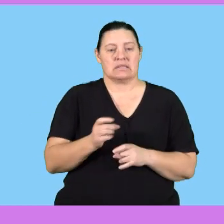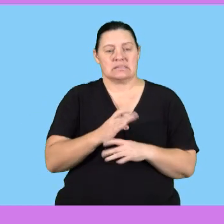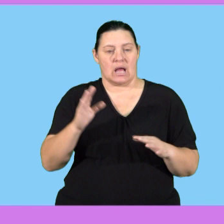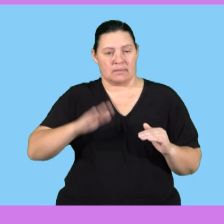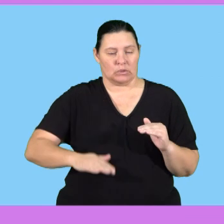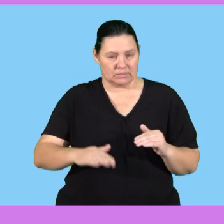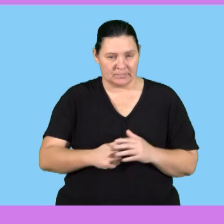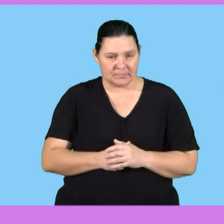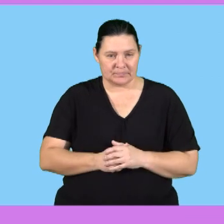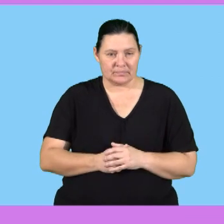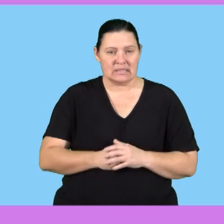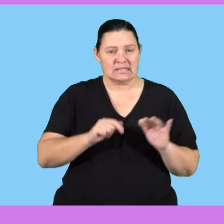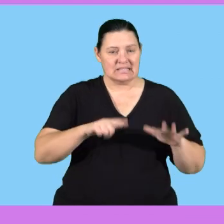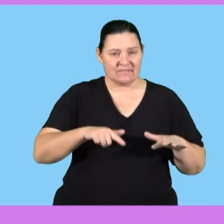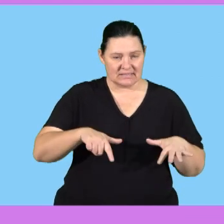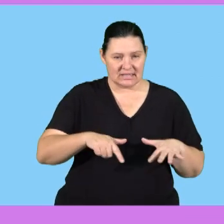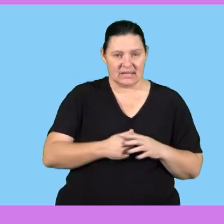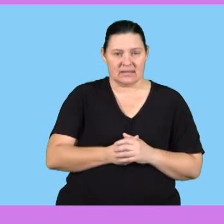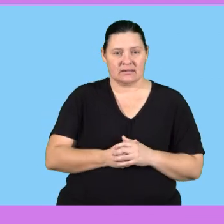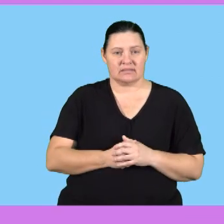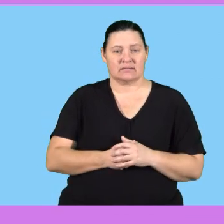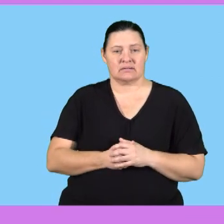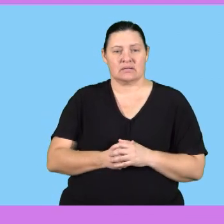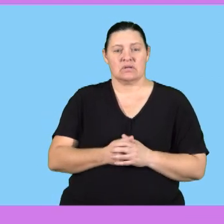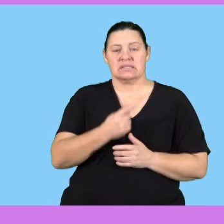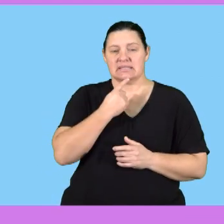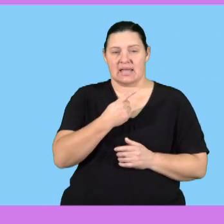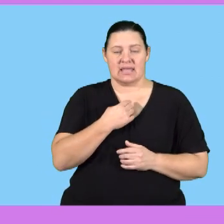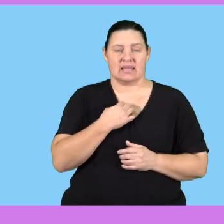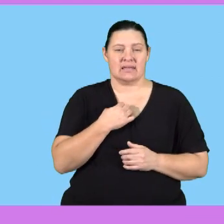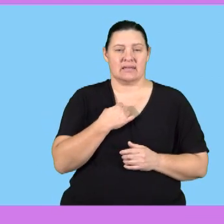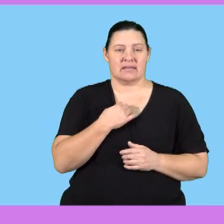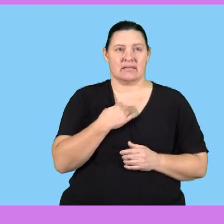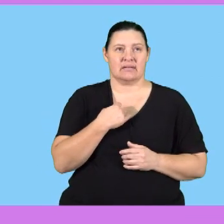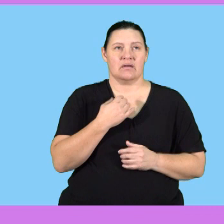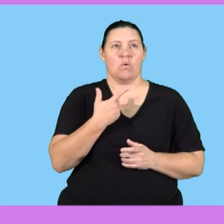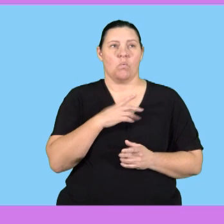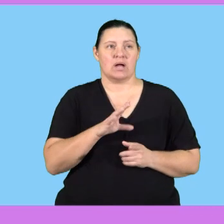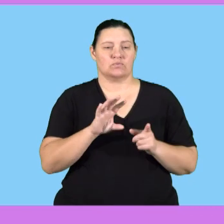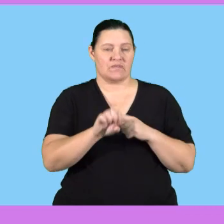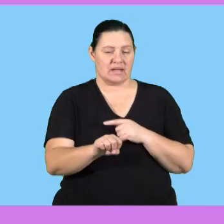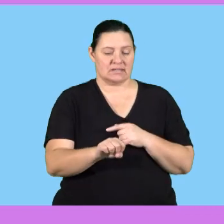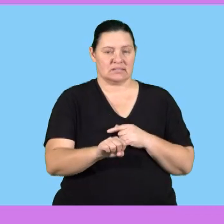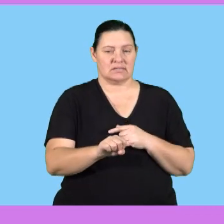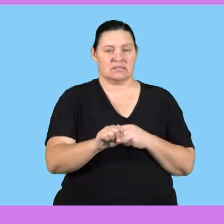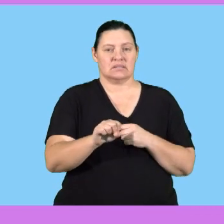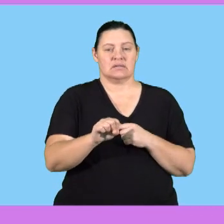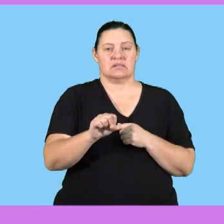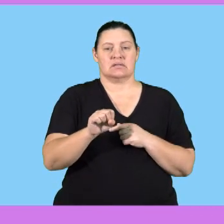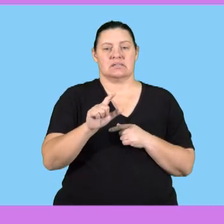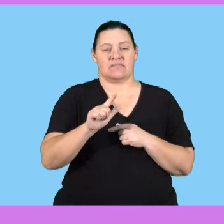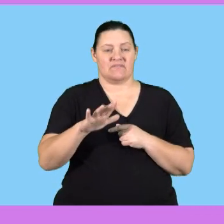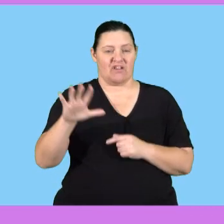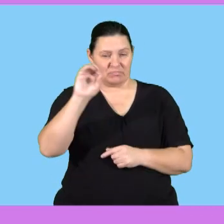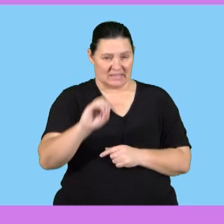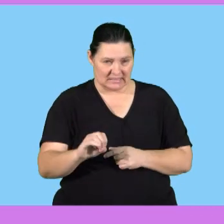Right. So I'll start here at the bottom. 17-year-old, right? And we are saying here, we must find quartile